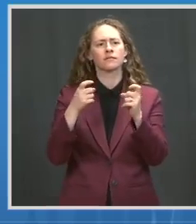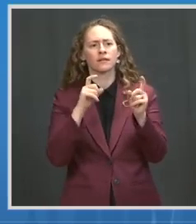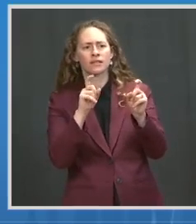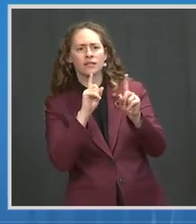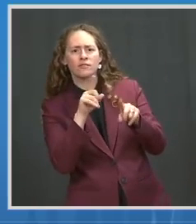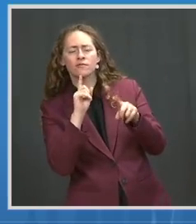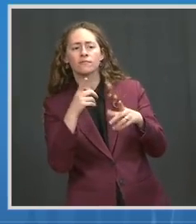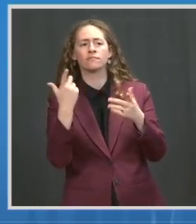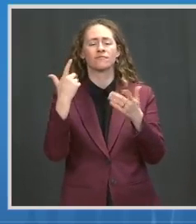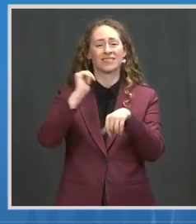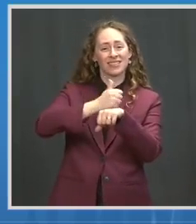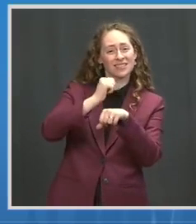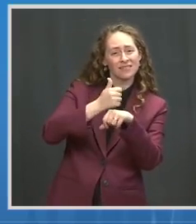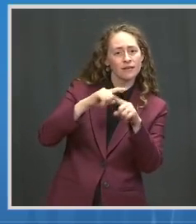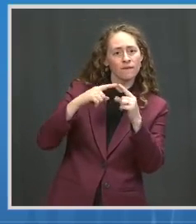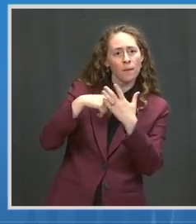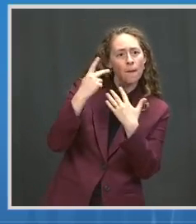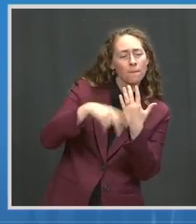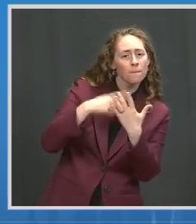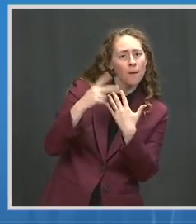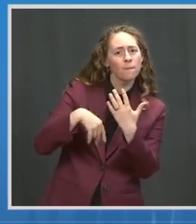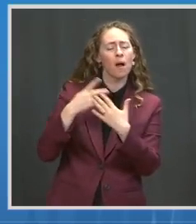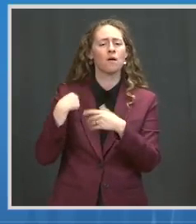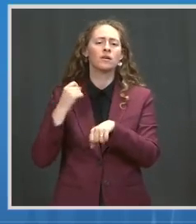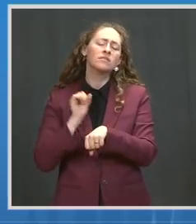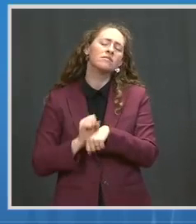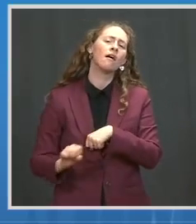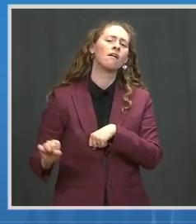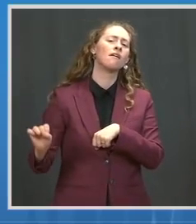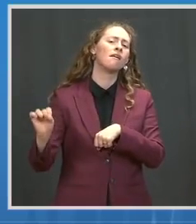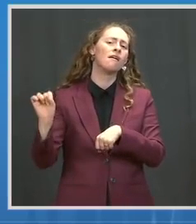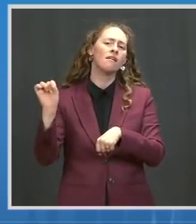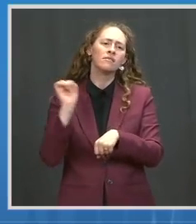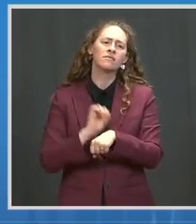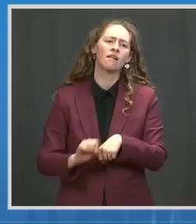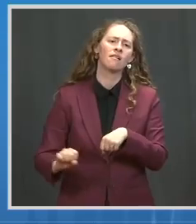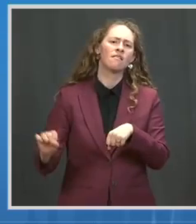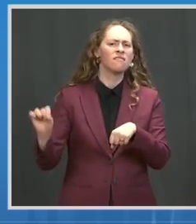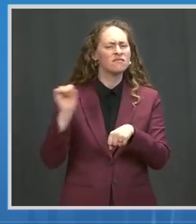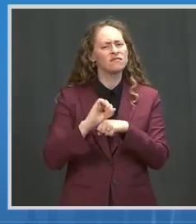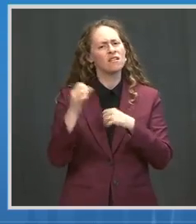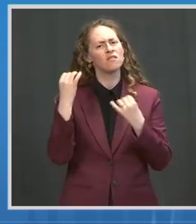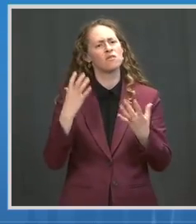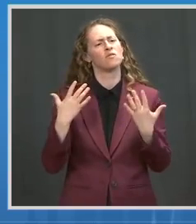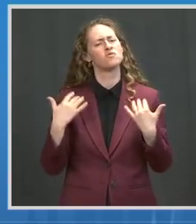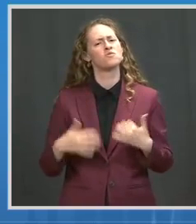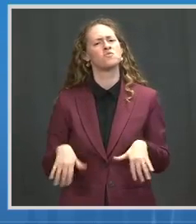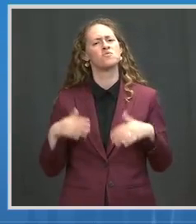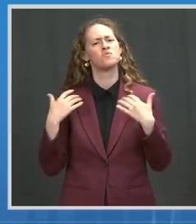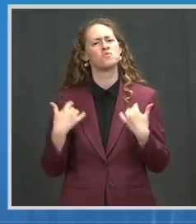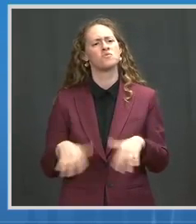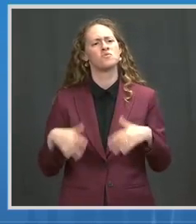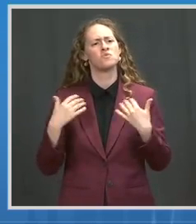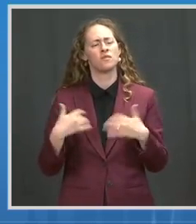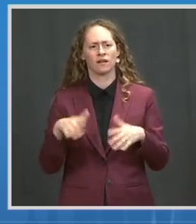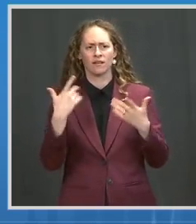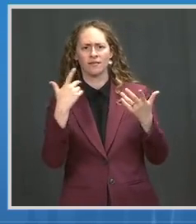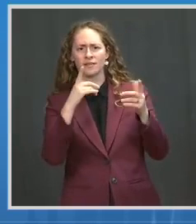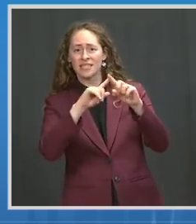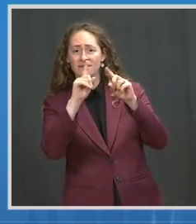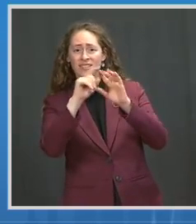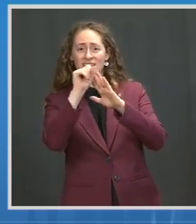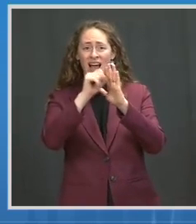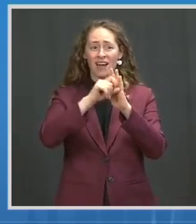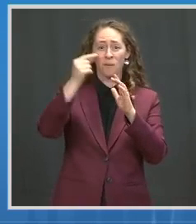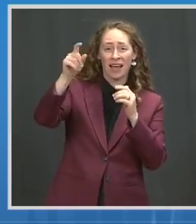announce that we're working on are because it is hard work. And we are prepared to work with any state and every state to make sure that every